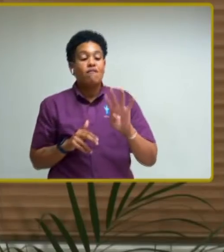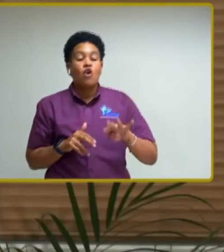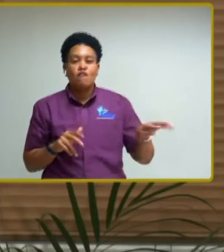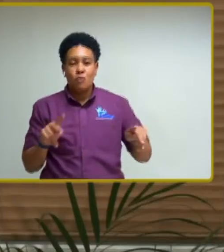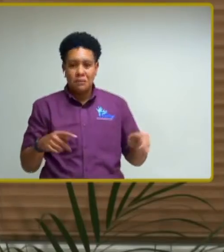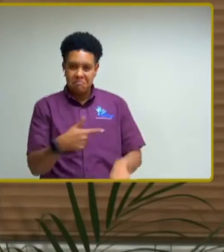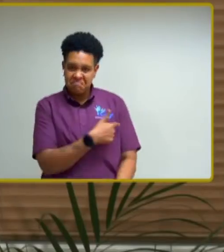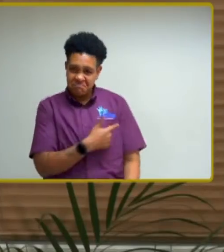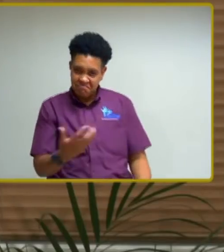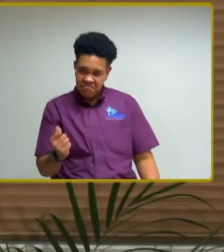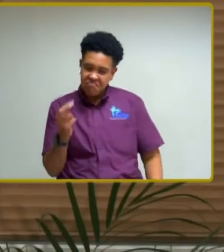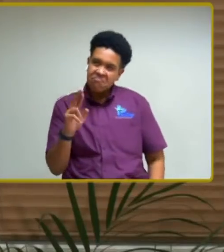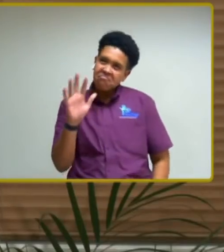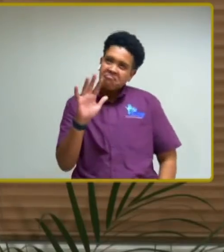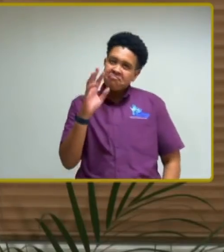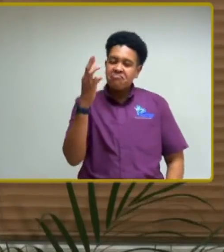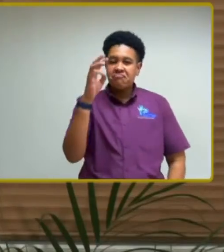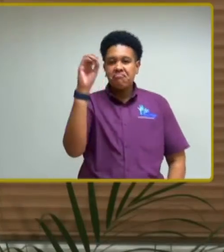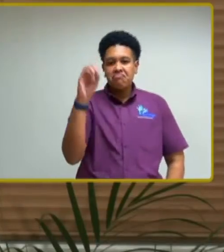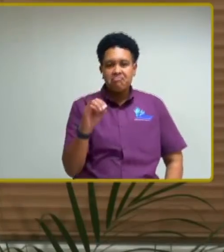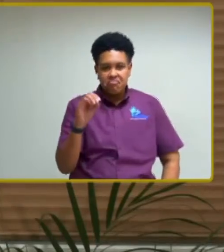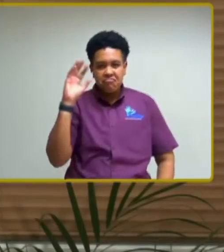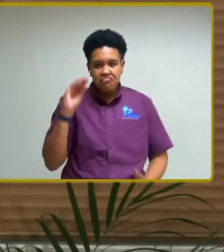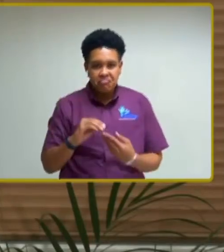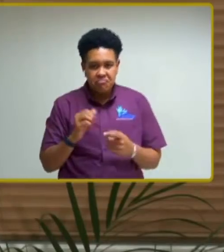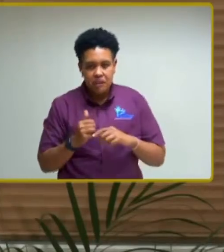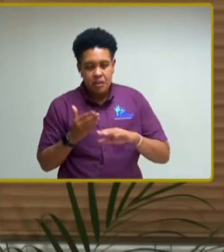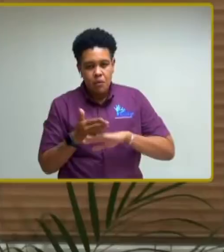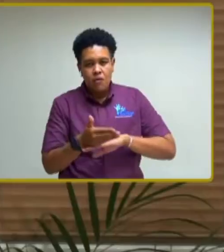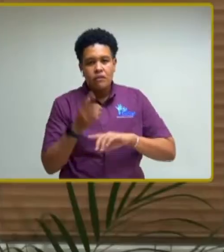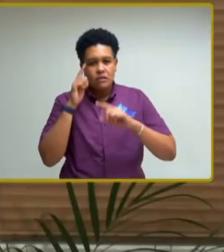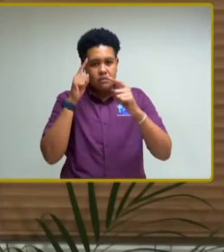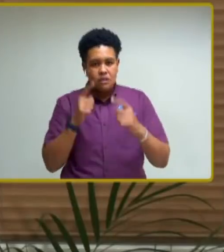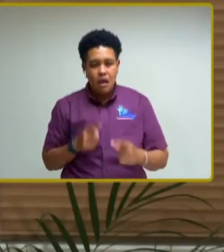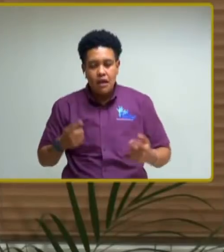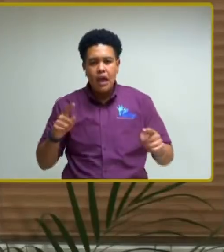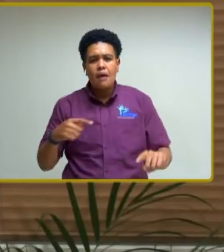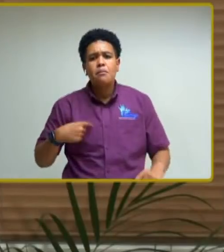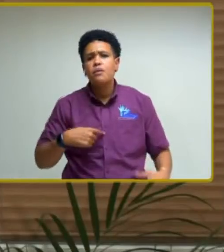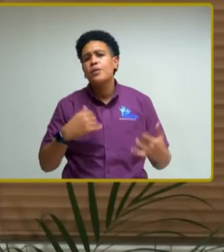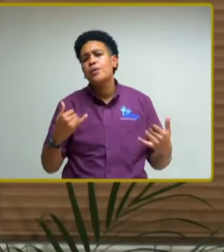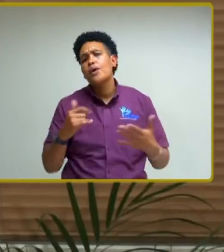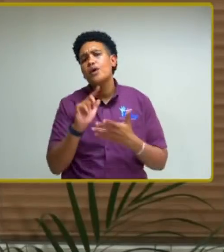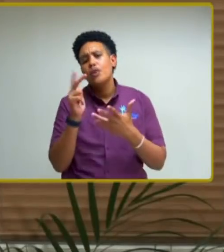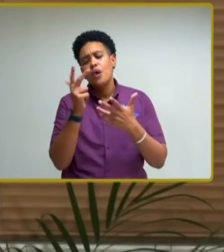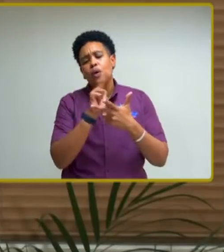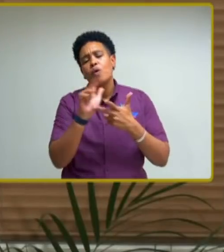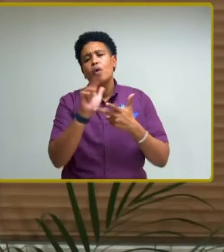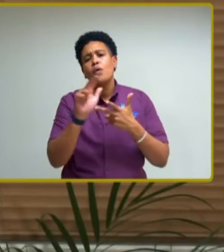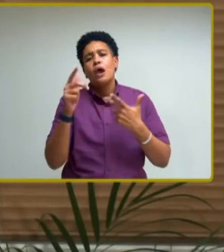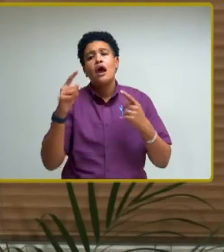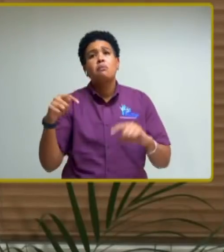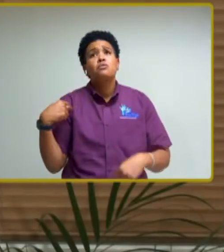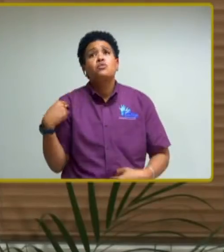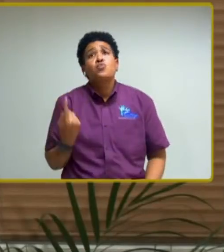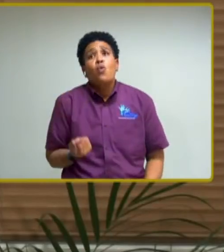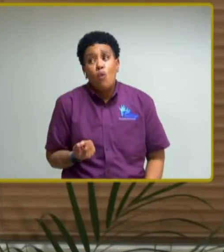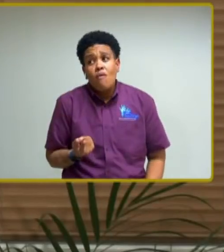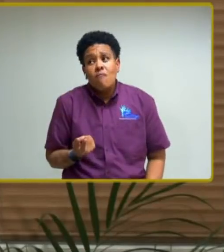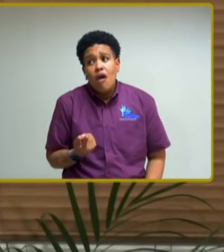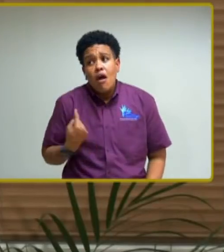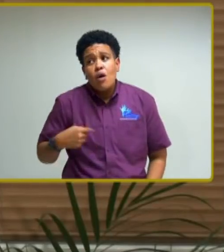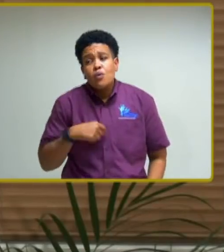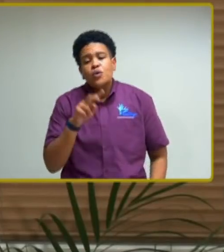13,244, or approximately 16% above target. We're currently in week 3, and so far we are